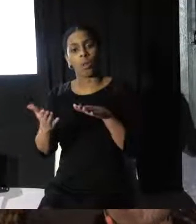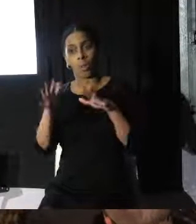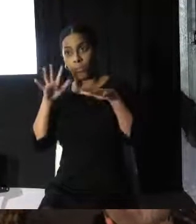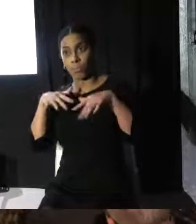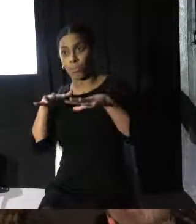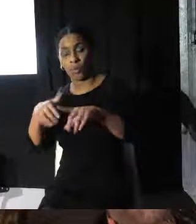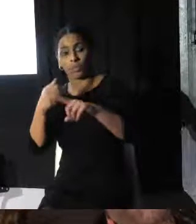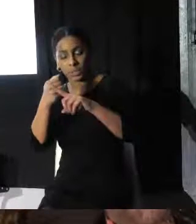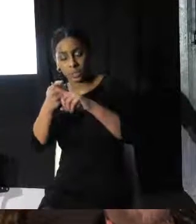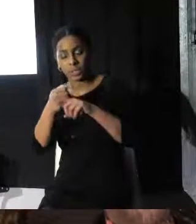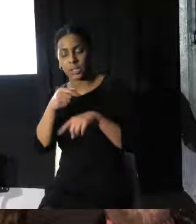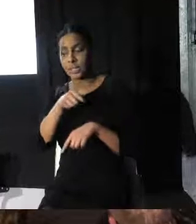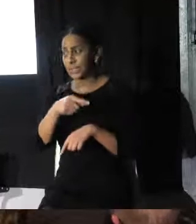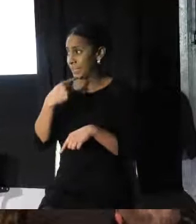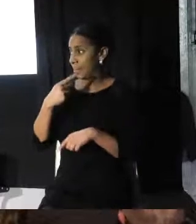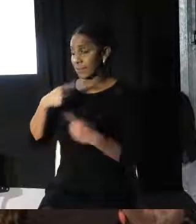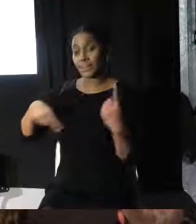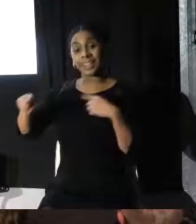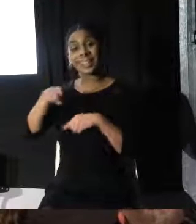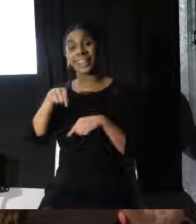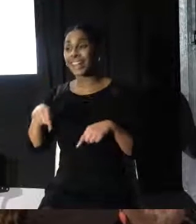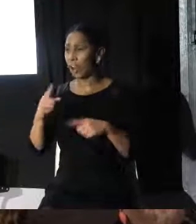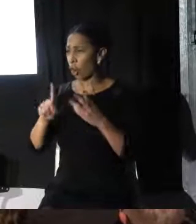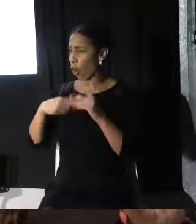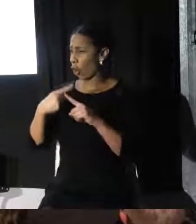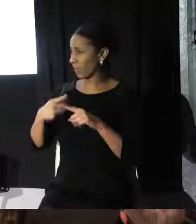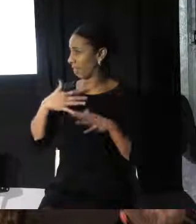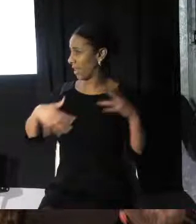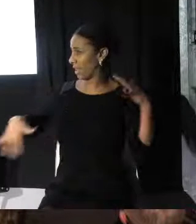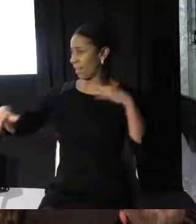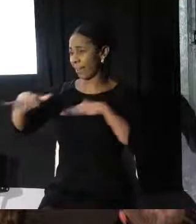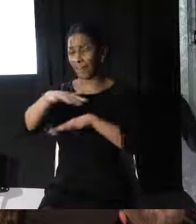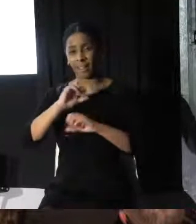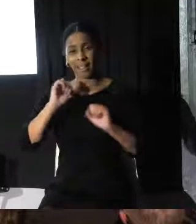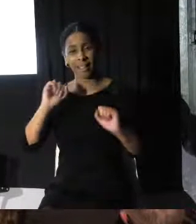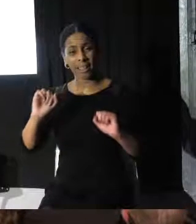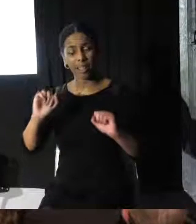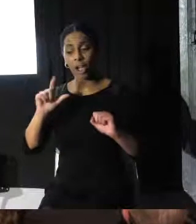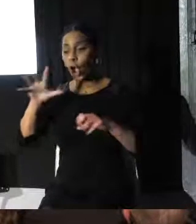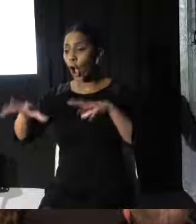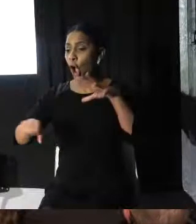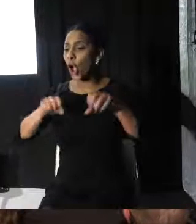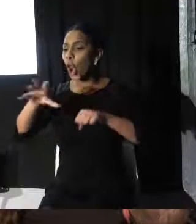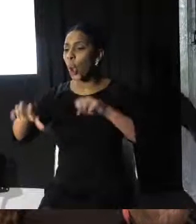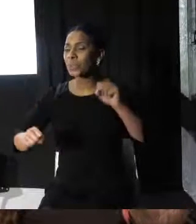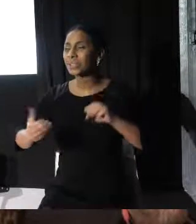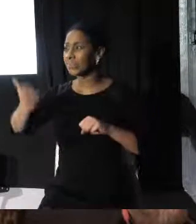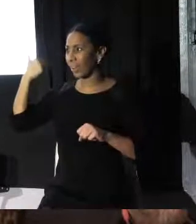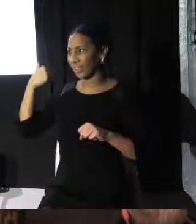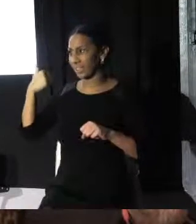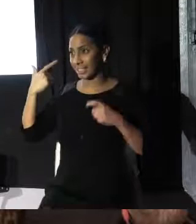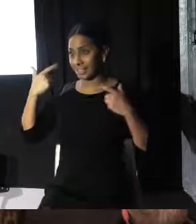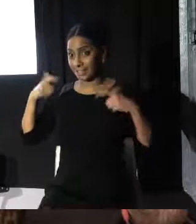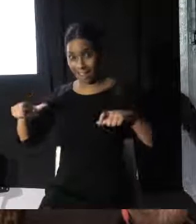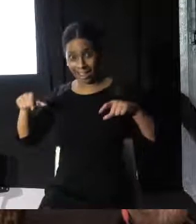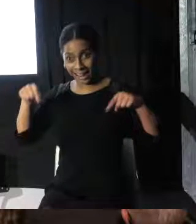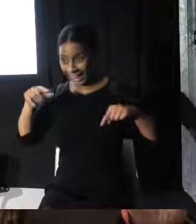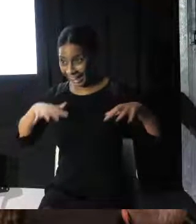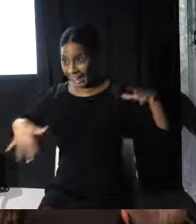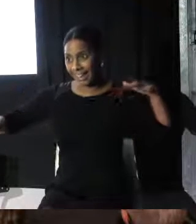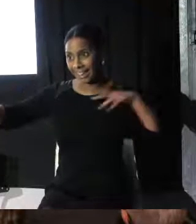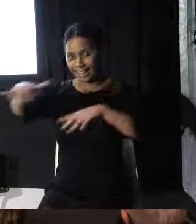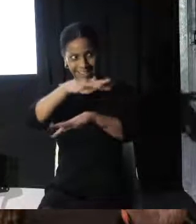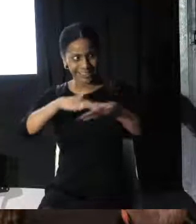surrounded in Oxford not by the ghost of colonialism, but by its living dead. This thing is not dead.